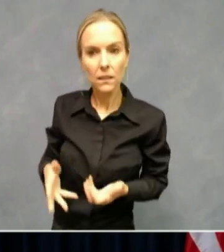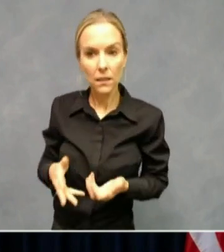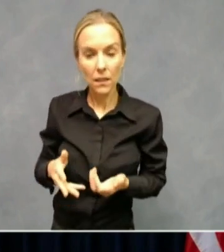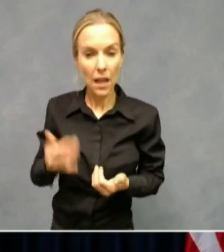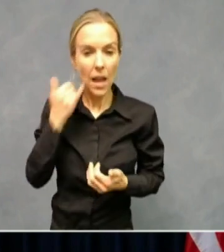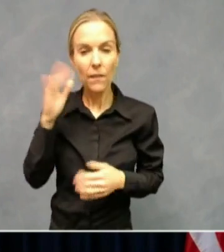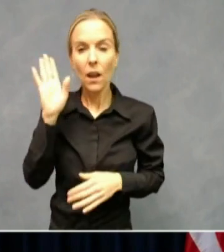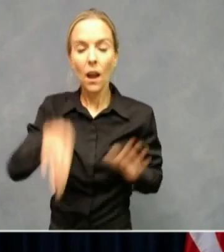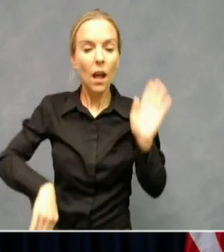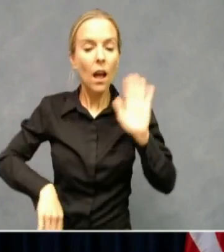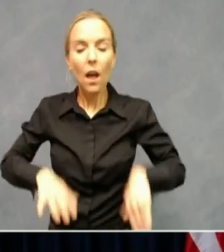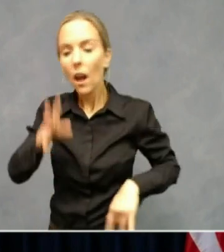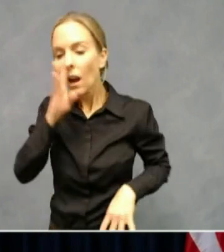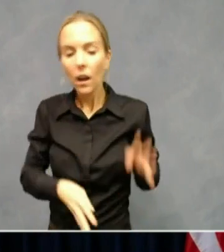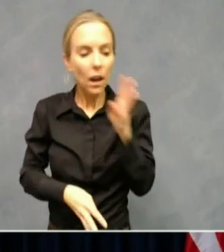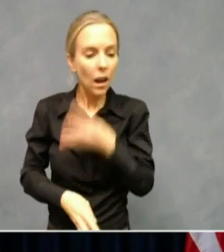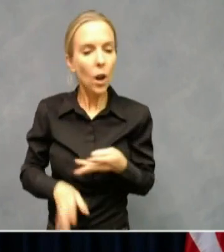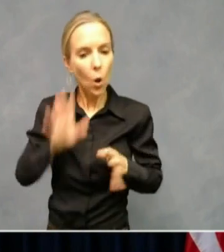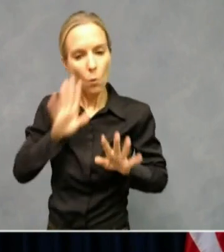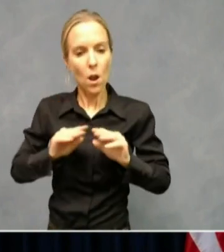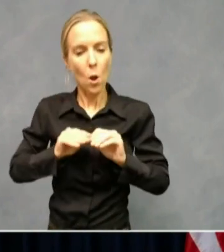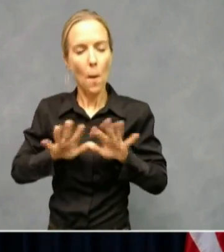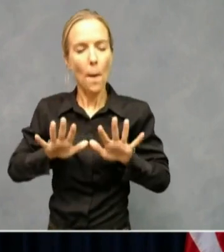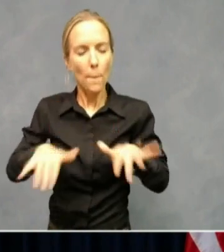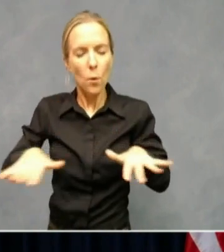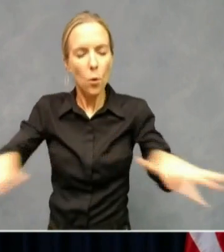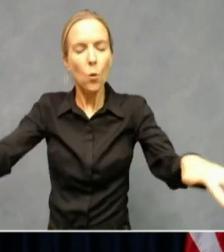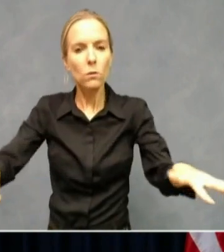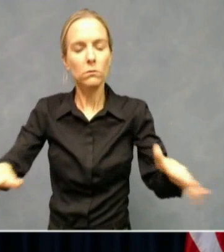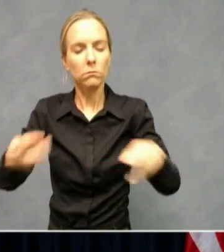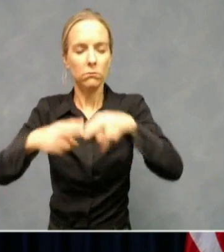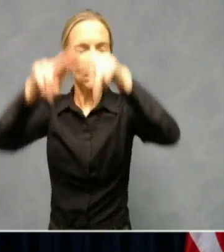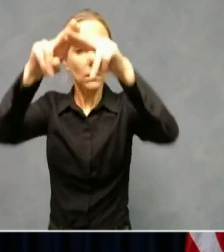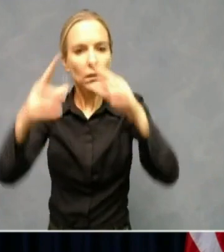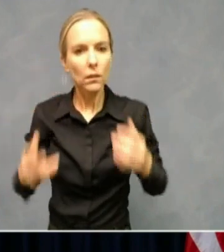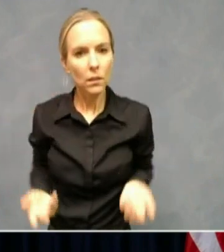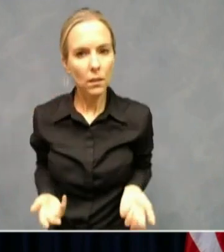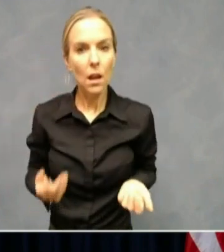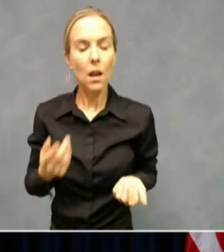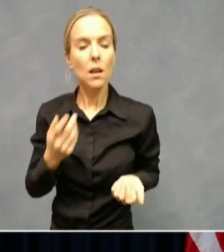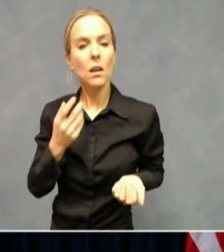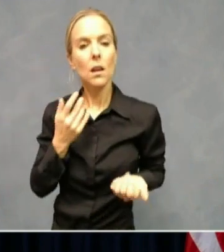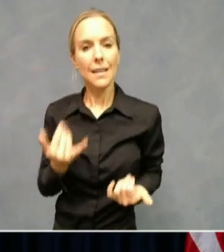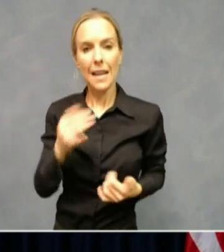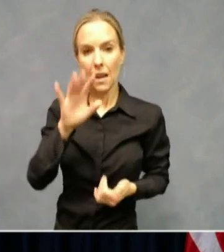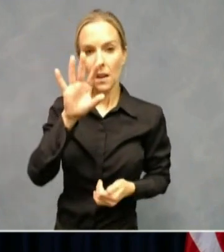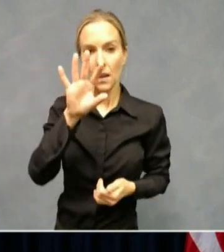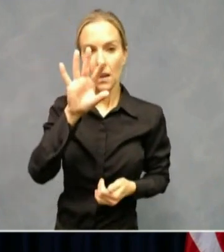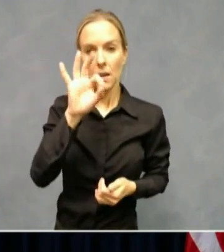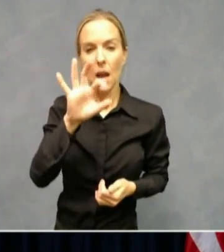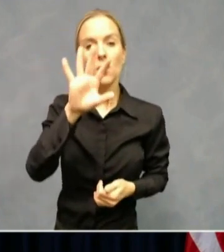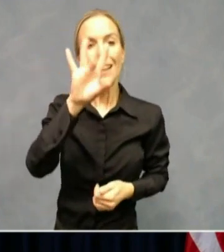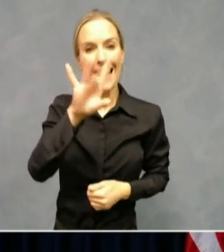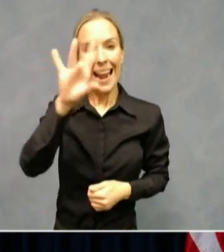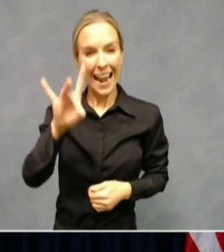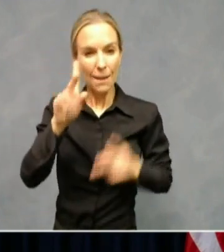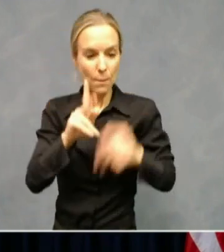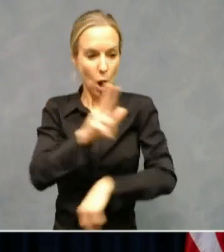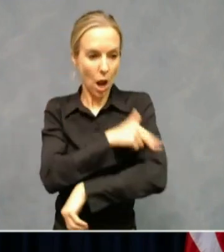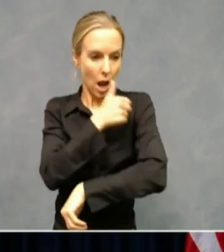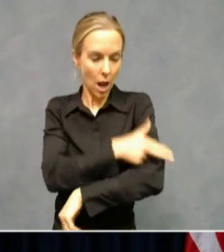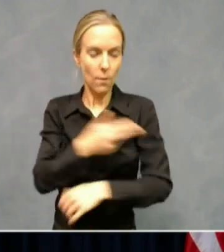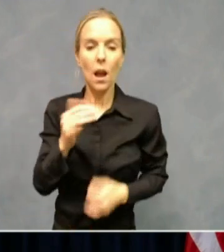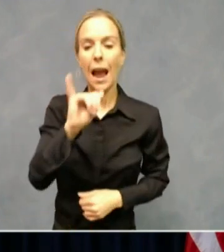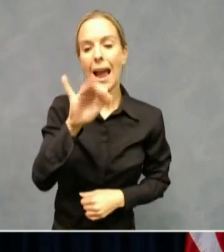gets amplified. Currently hospitalized, 988 Kentuckians. Currently in the ICU fighting for their